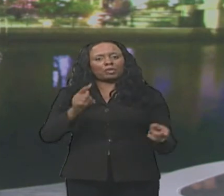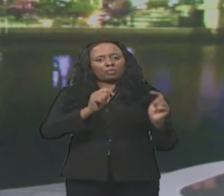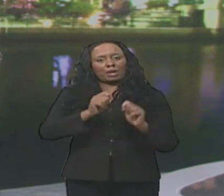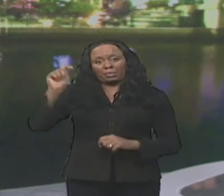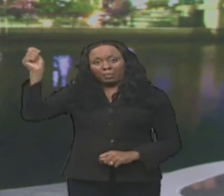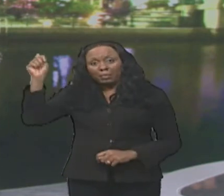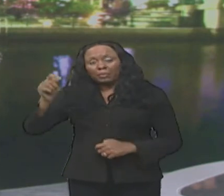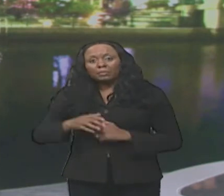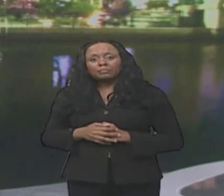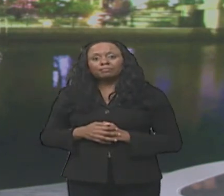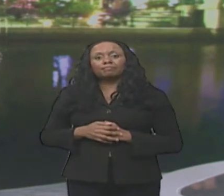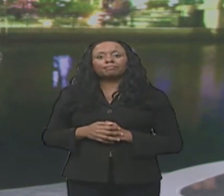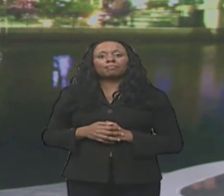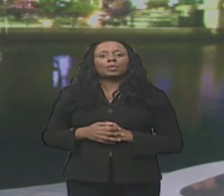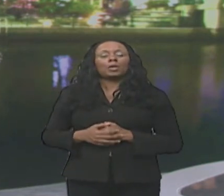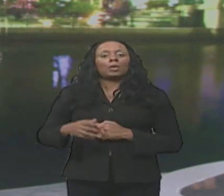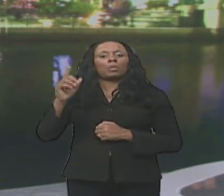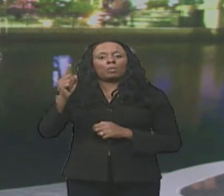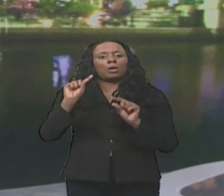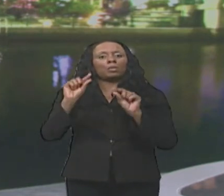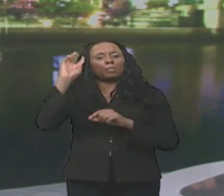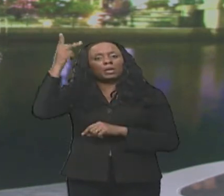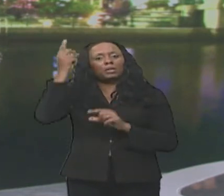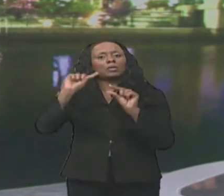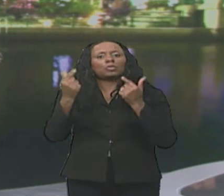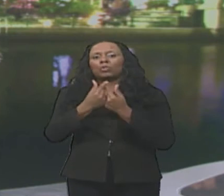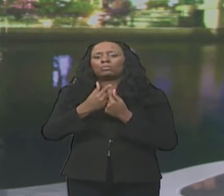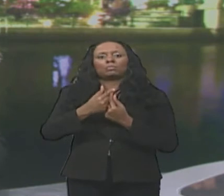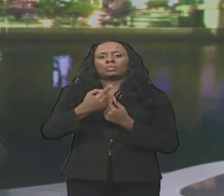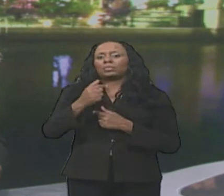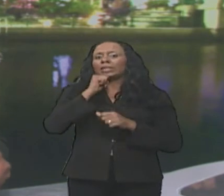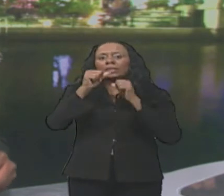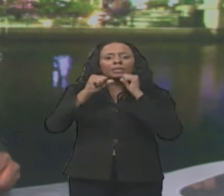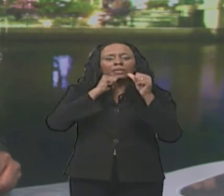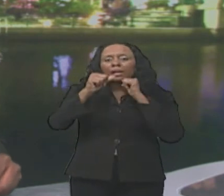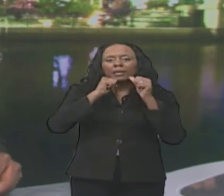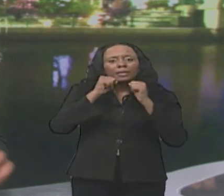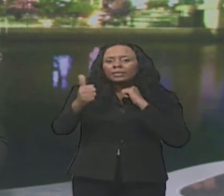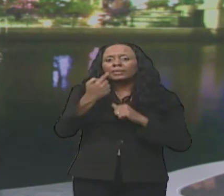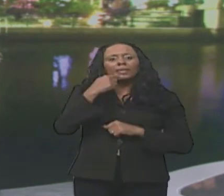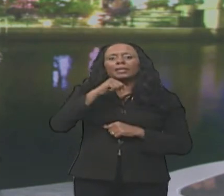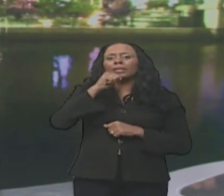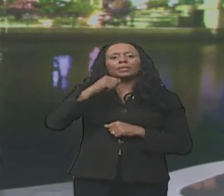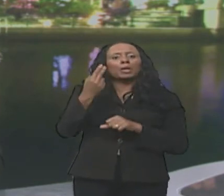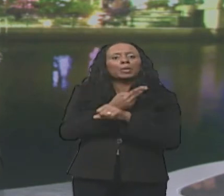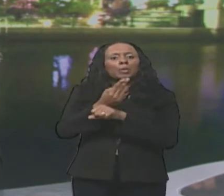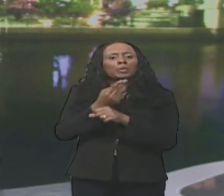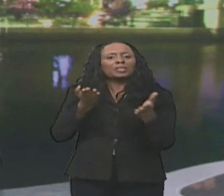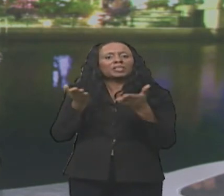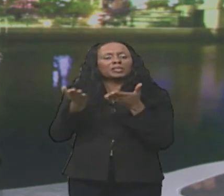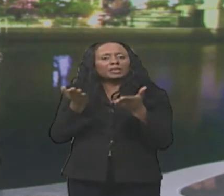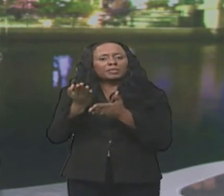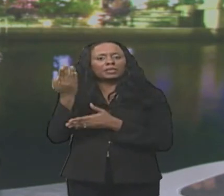the Congress of the People's Political Party is denying it used the services of Cambridge Analytica. This after a